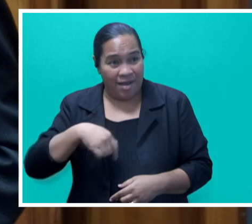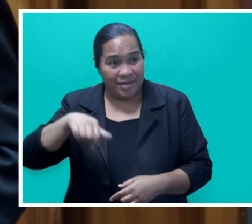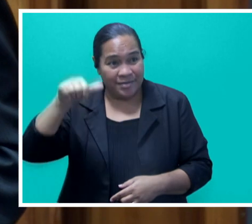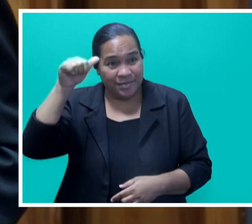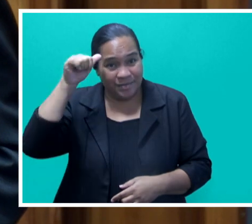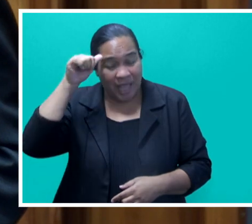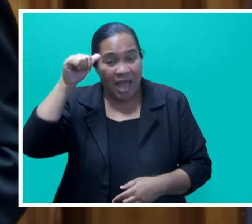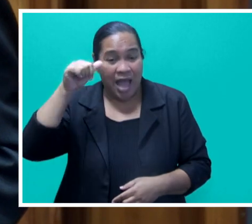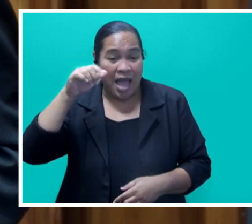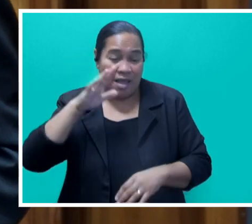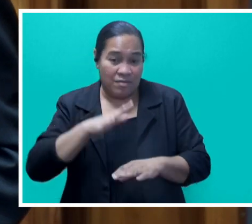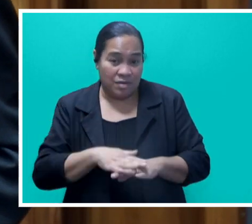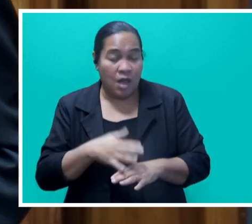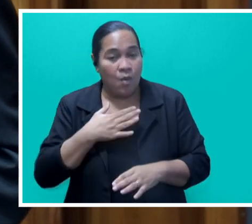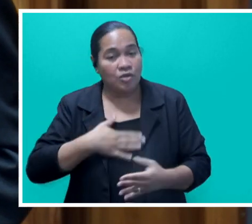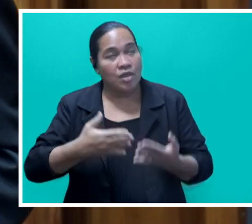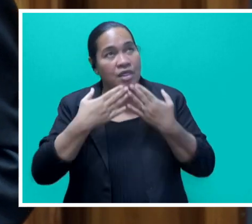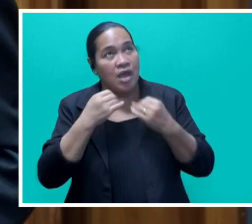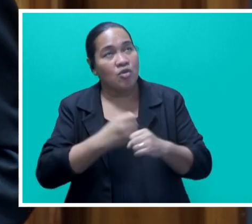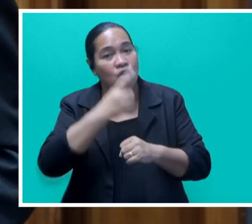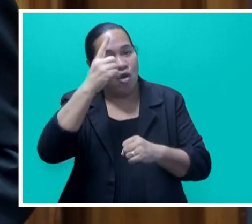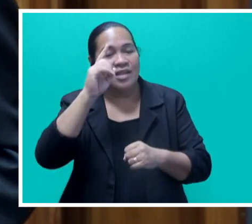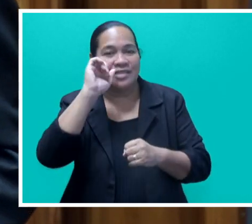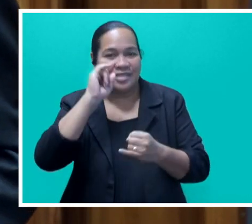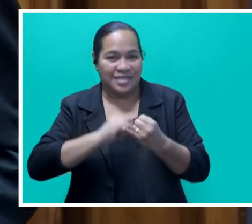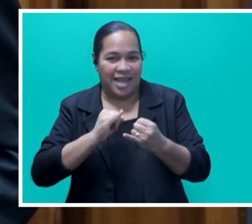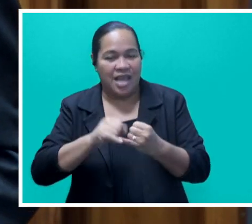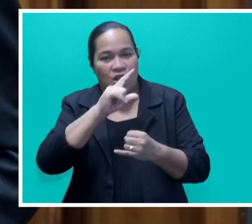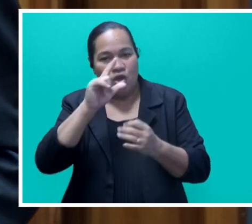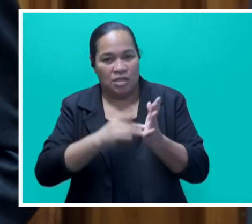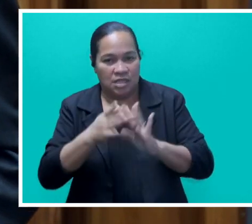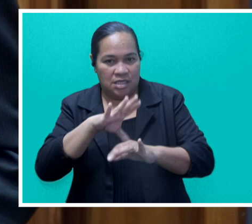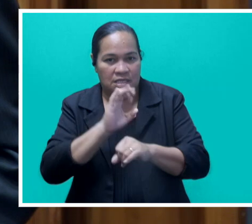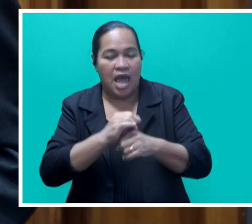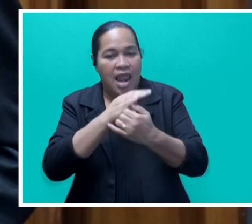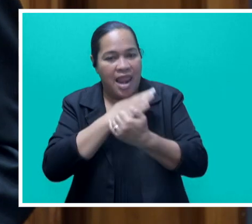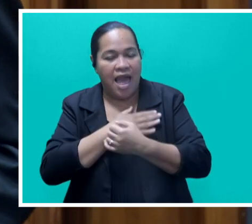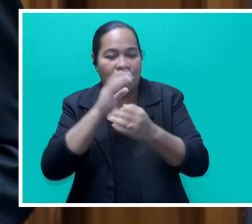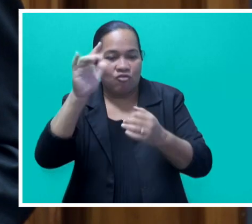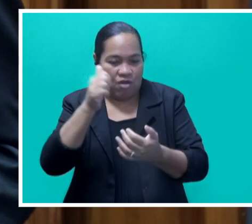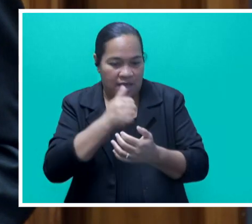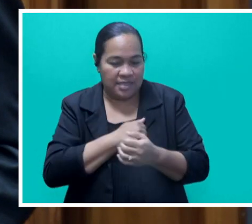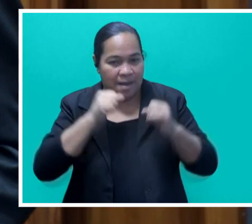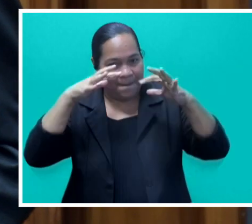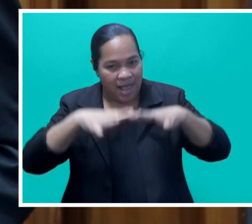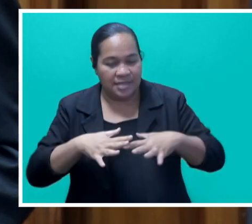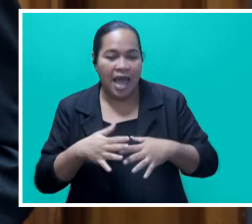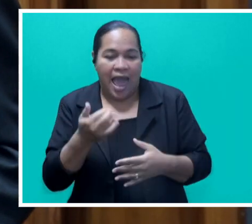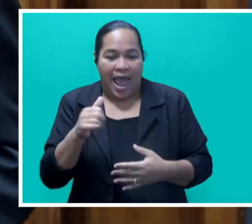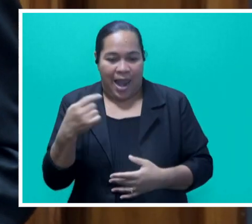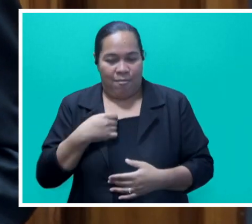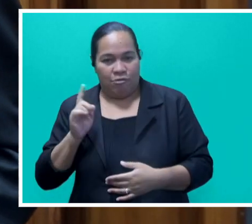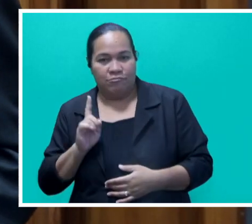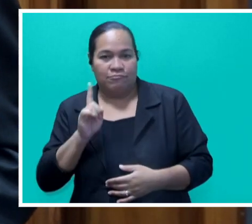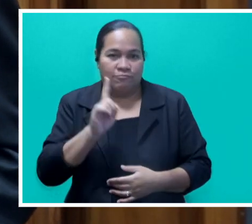I would like to thank the God Almighty and His Son, Jesus Christ, for His love, grace, and blessings, which has allowed me to